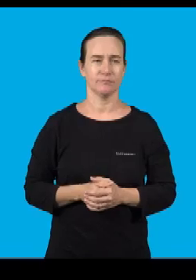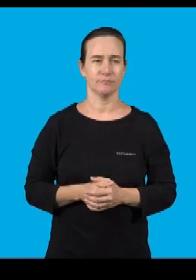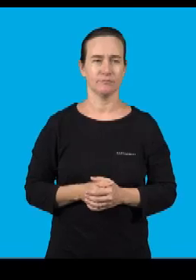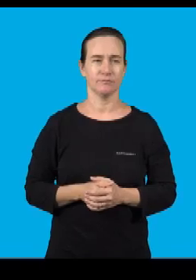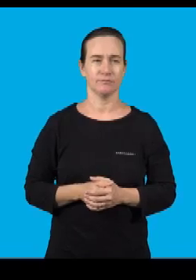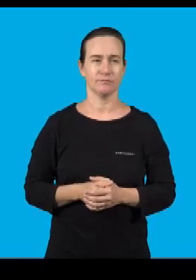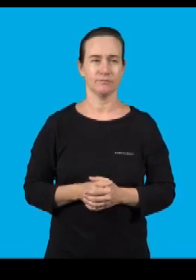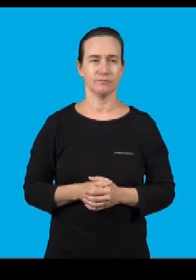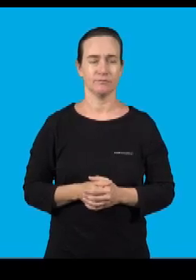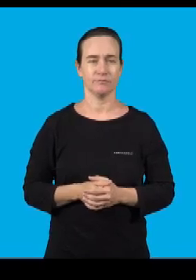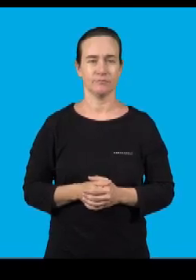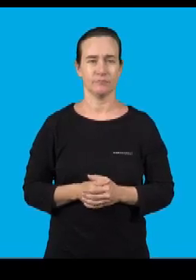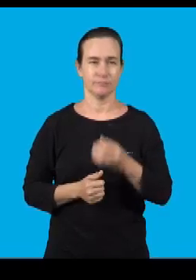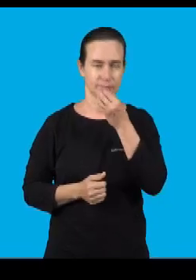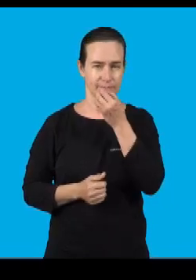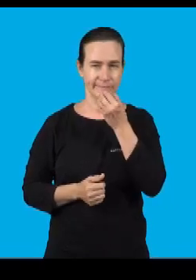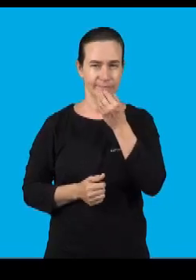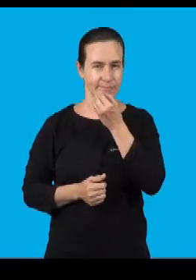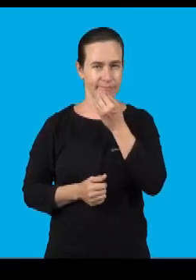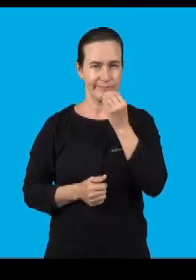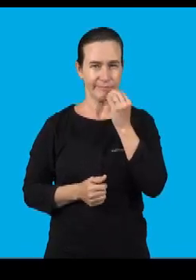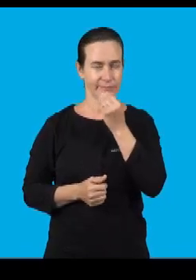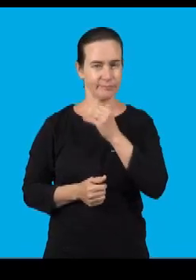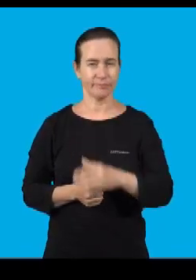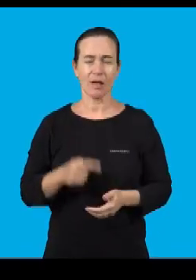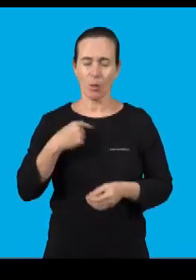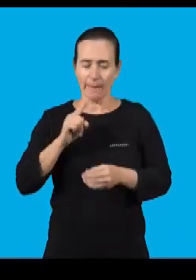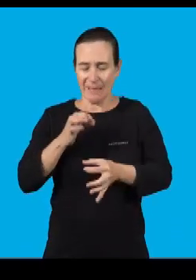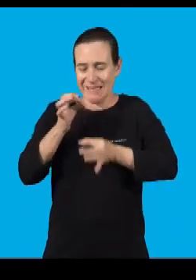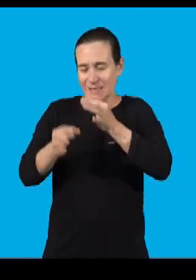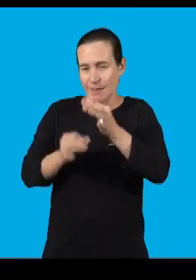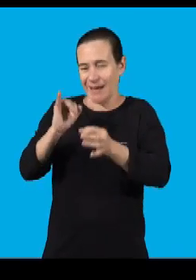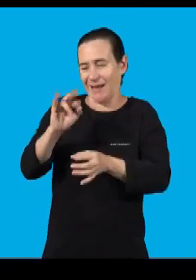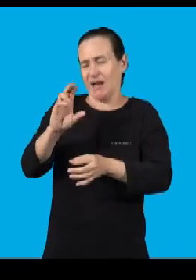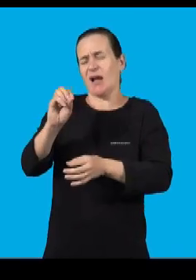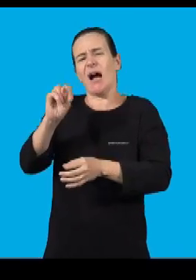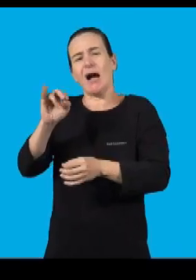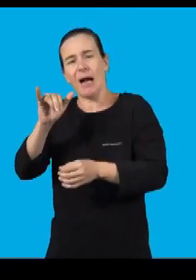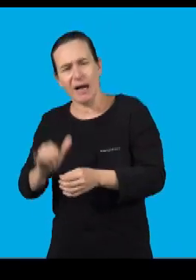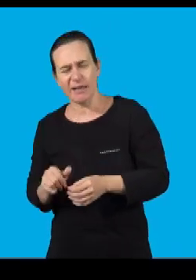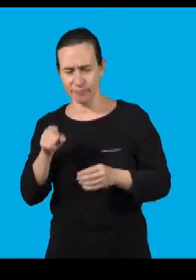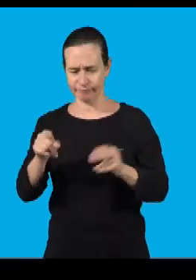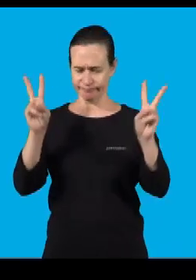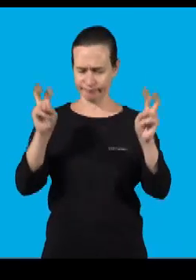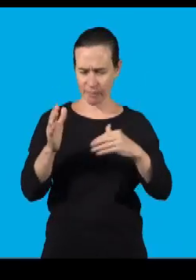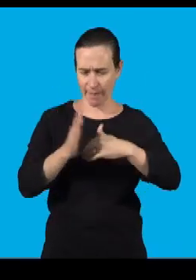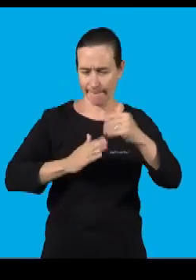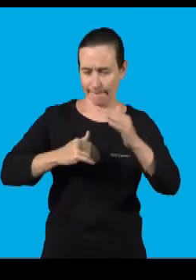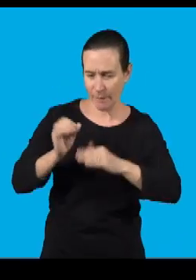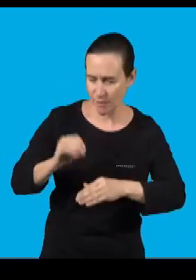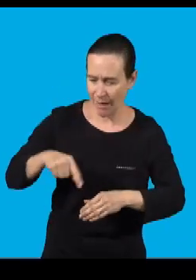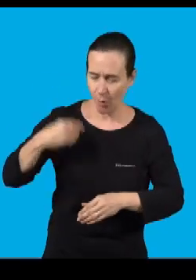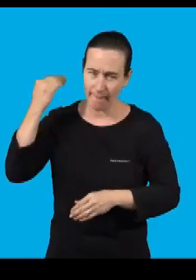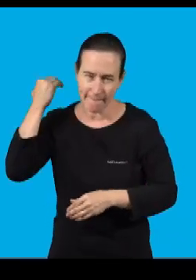there. Now, we need to explain the irony in those words that is built on our backs, on our sweat, every factory,